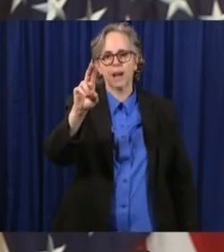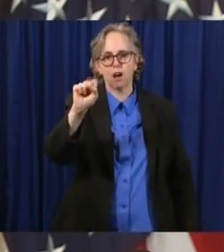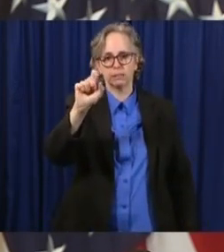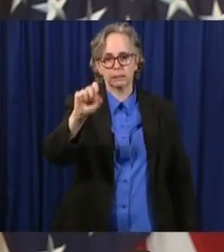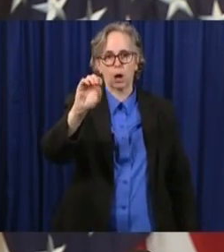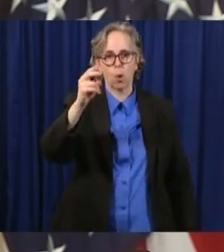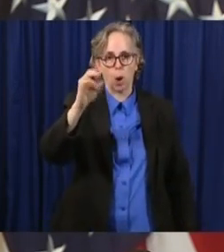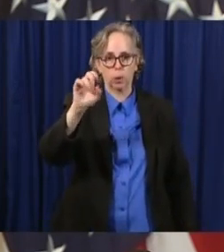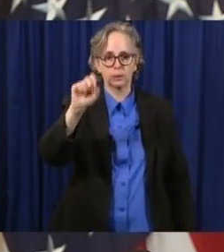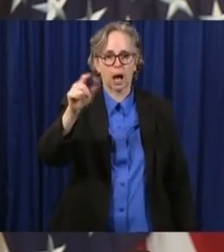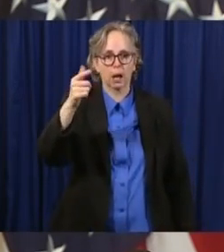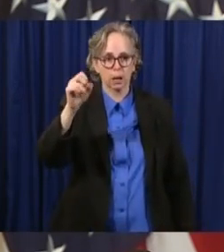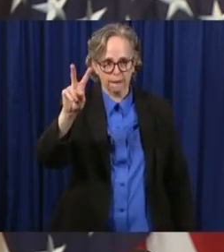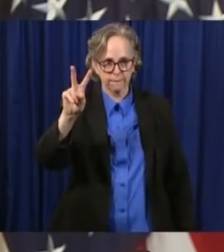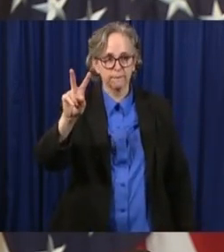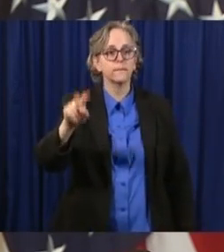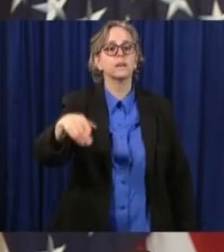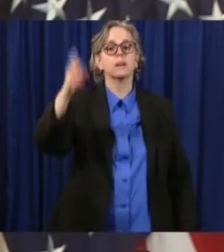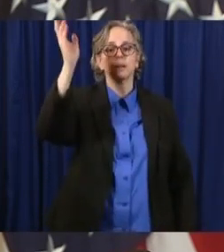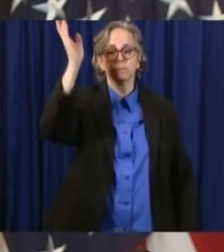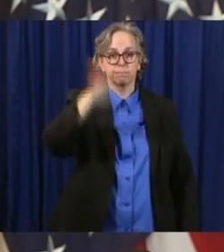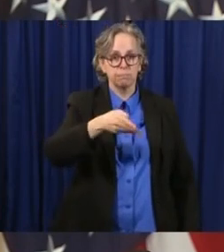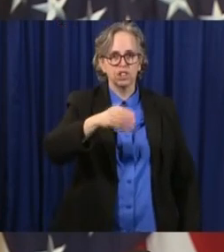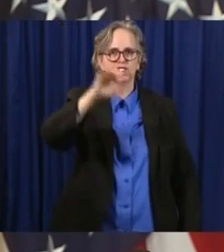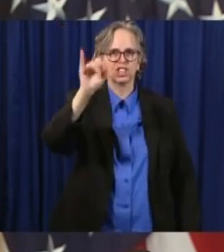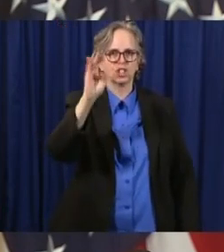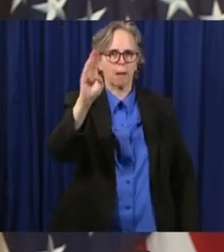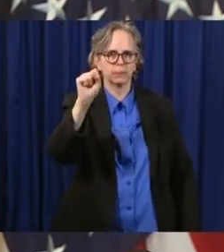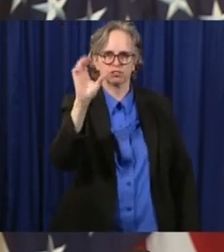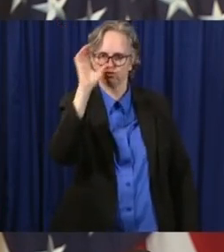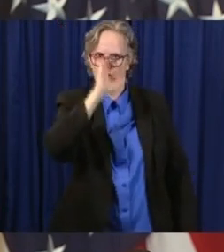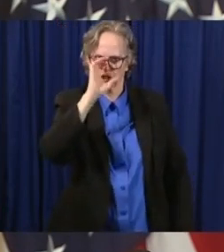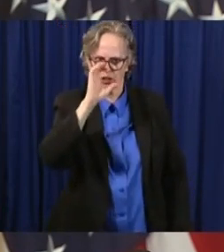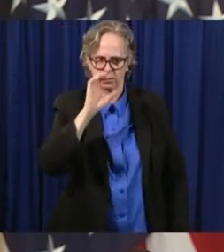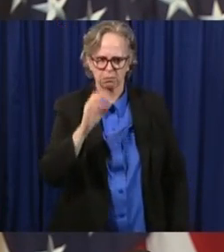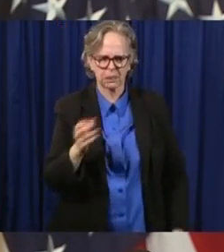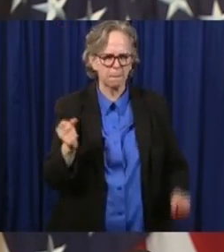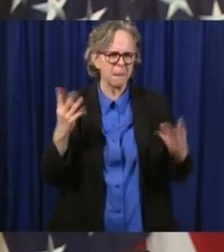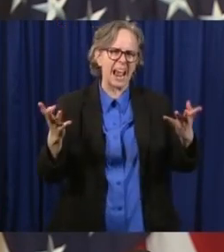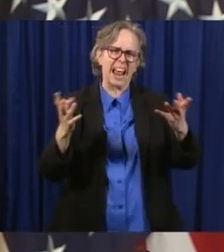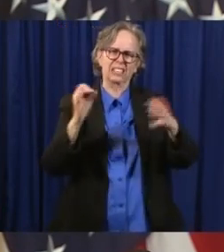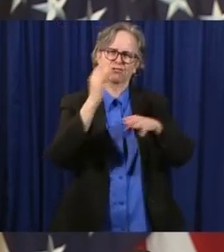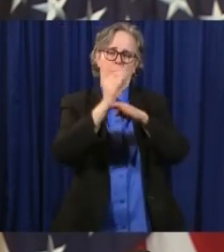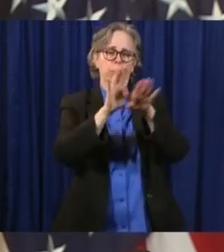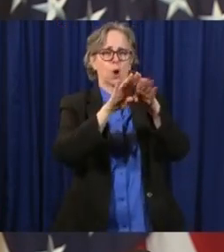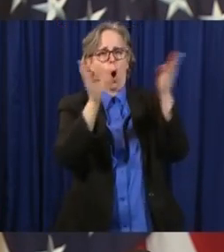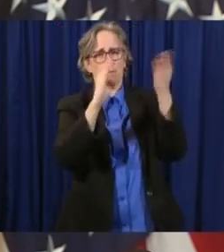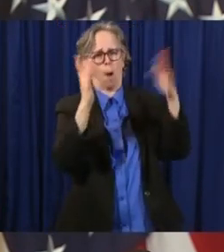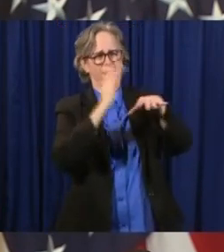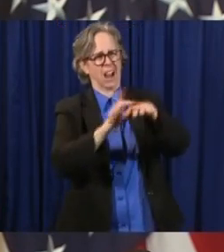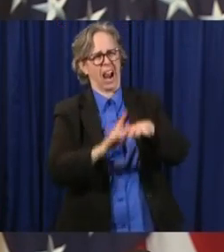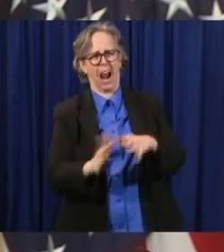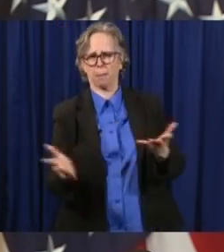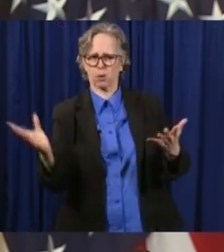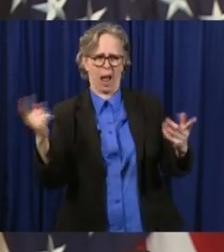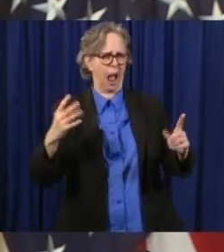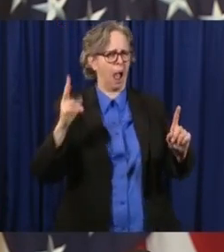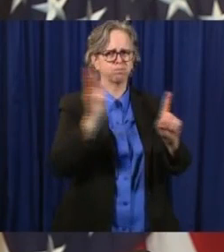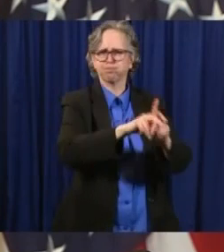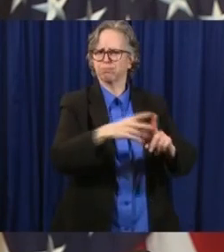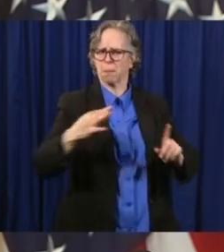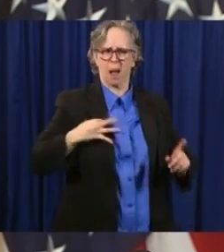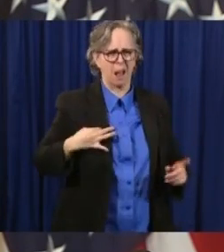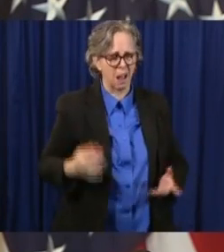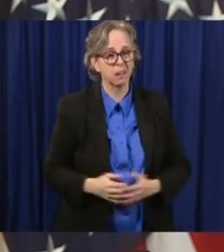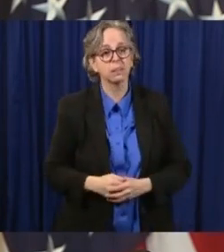have open right now. There are also many Ohio businesses seeking alternatives to laying off employees. For those businesses,